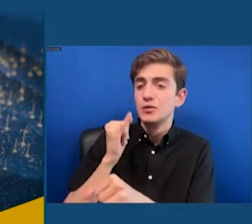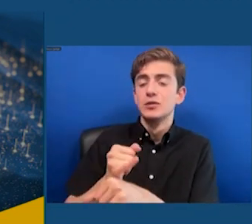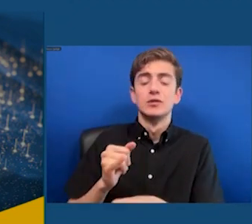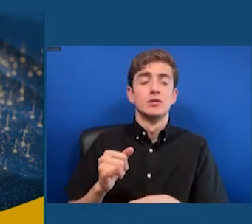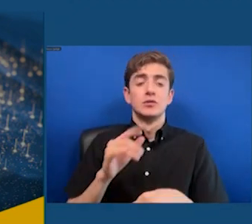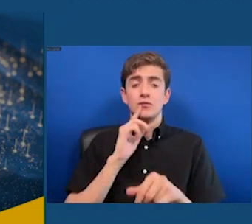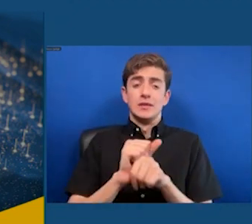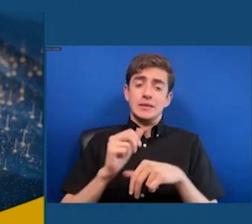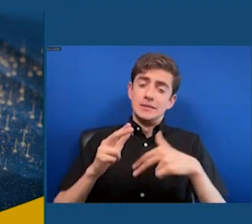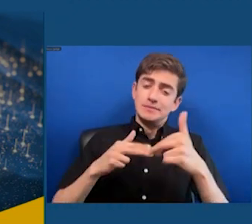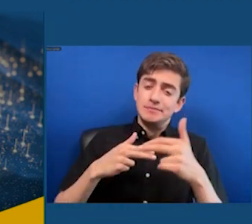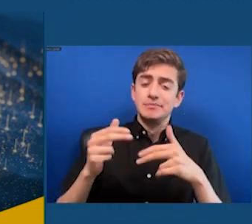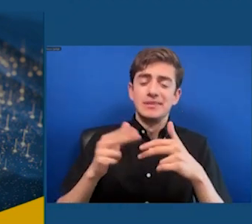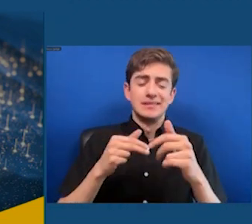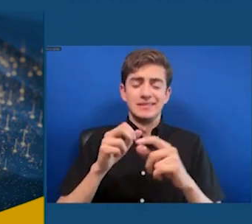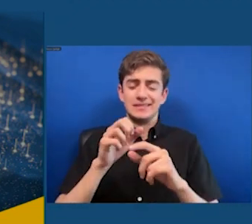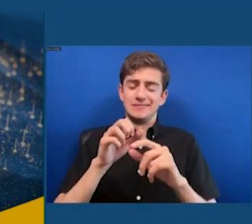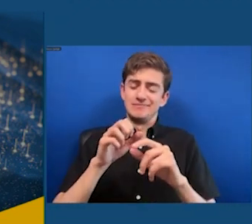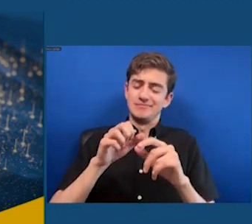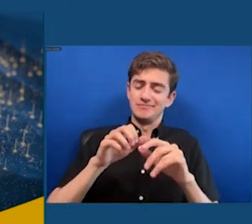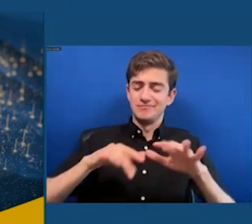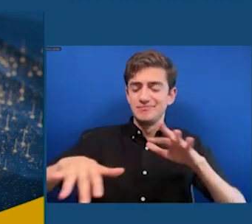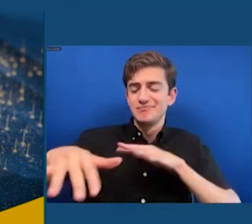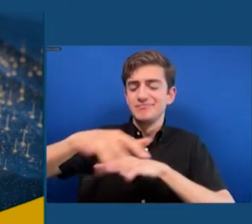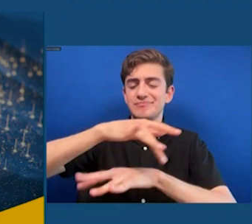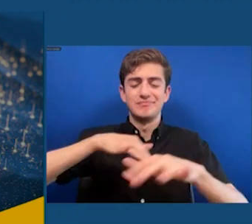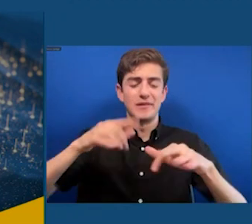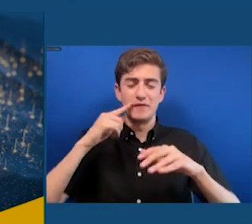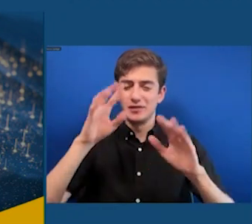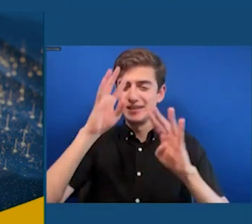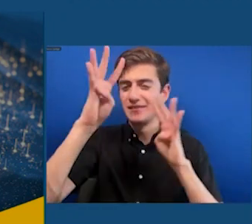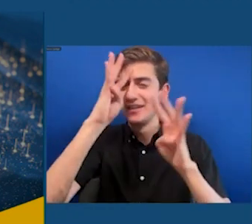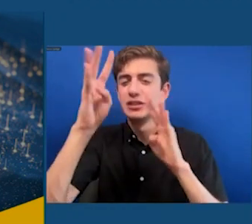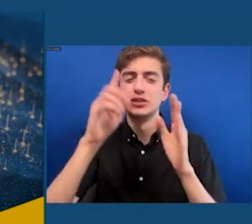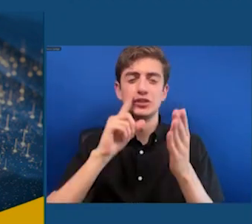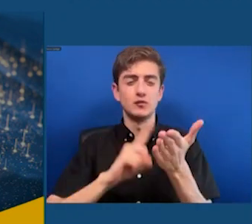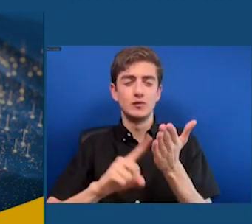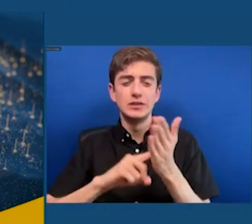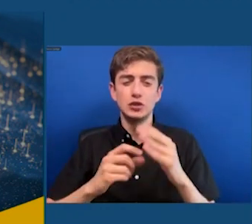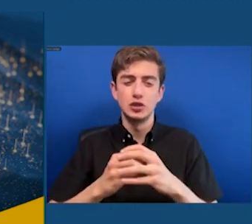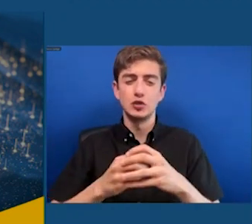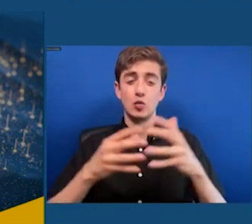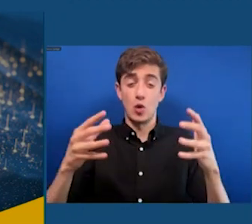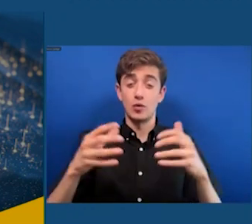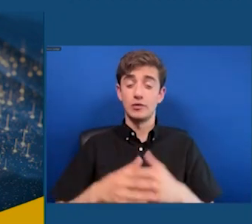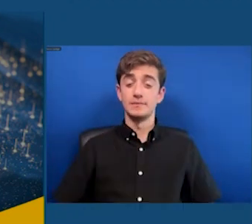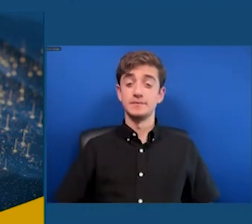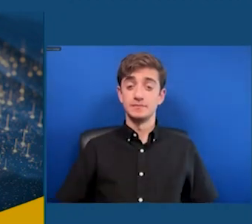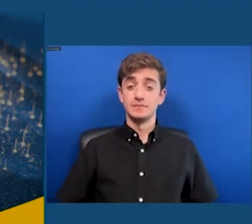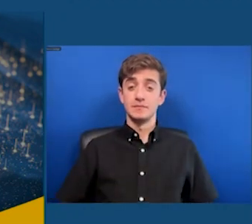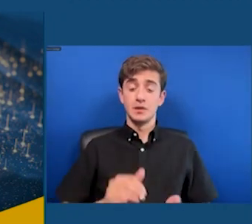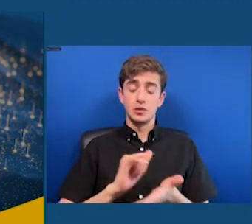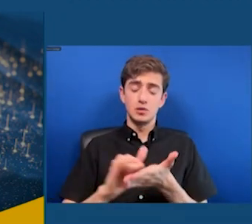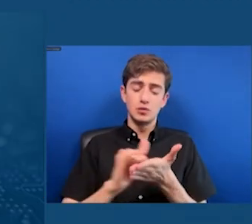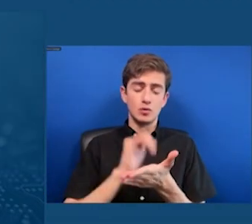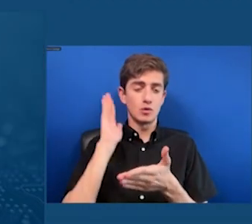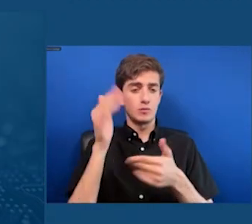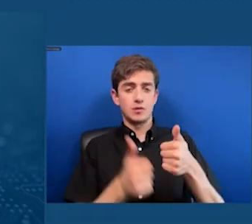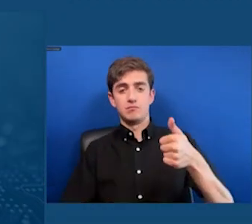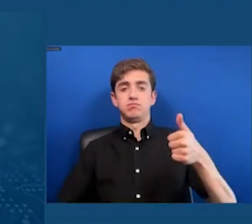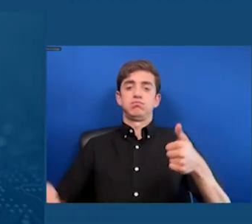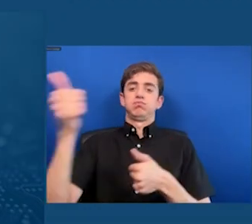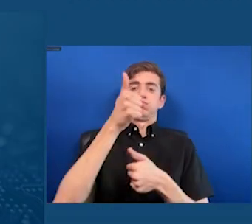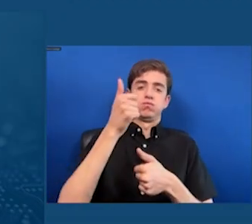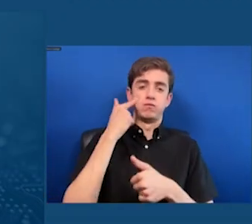innovation, research, and growth. This will position New York at the forefront of this industry for decades to come.